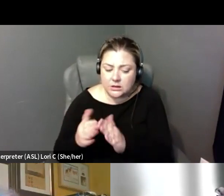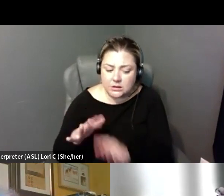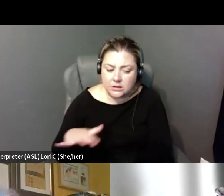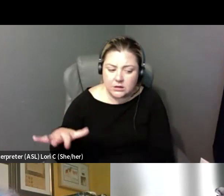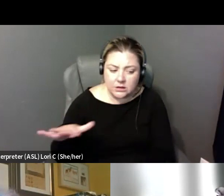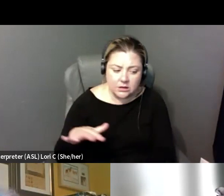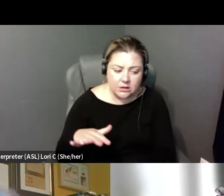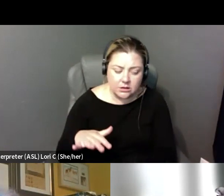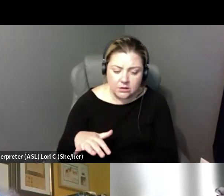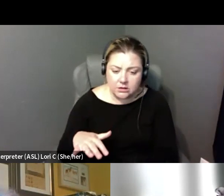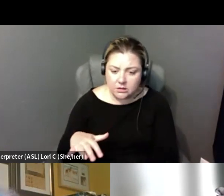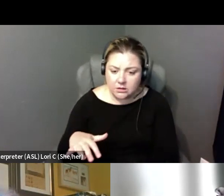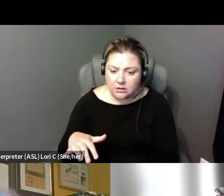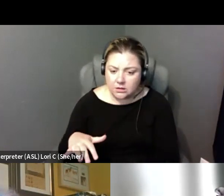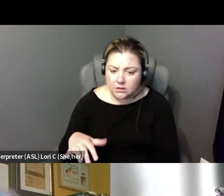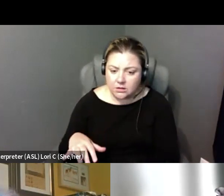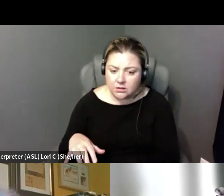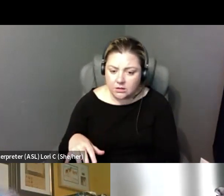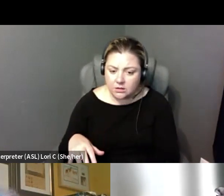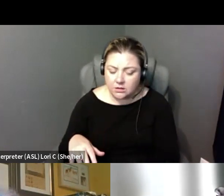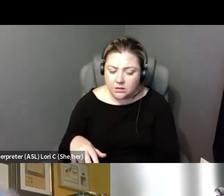with inequities rather?